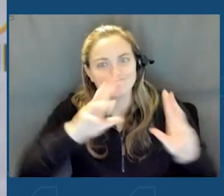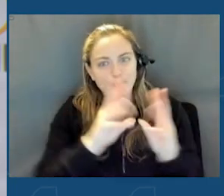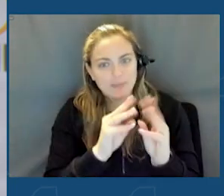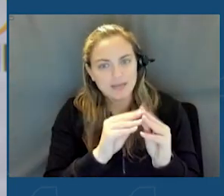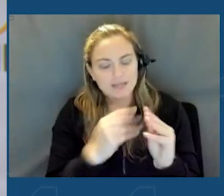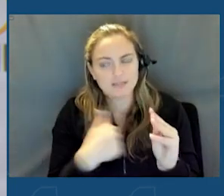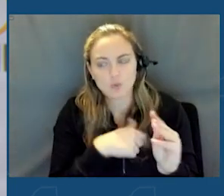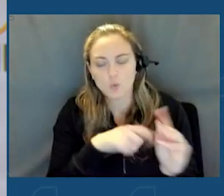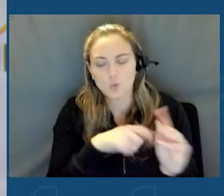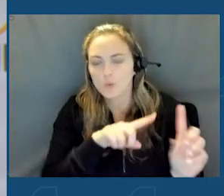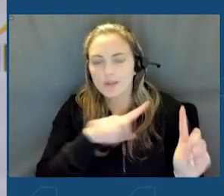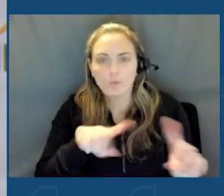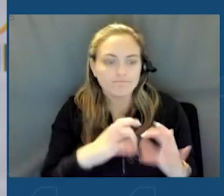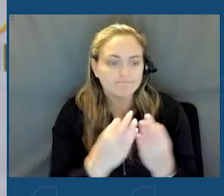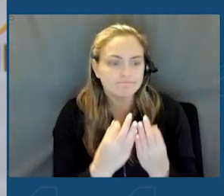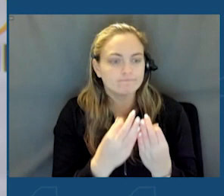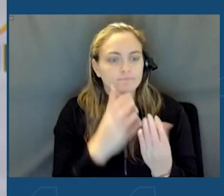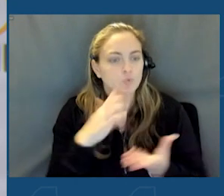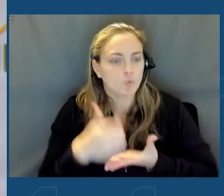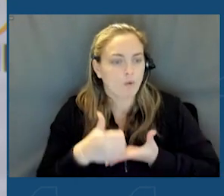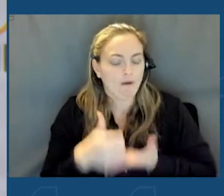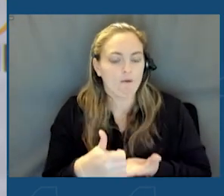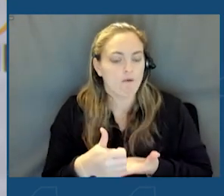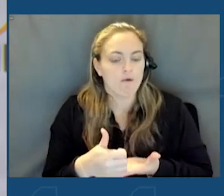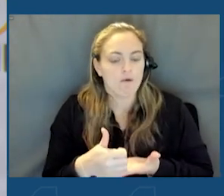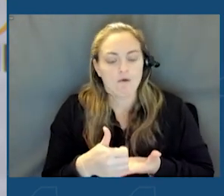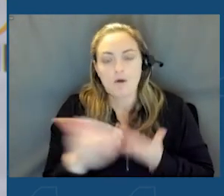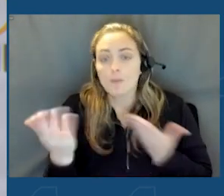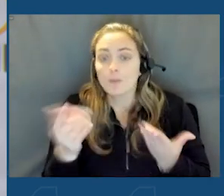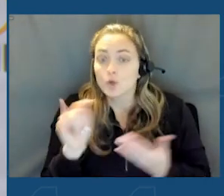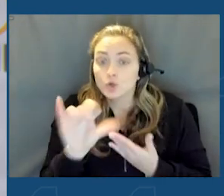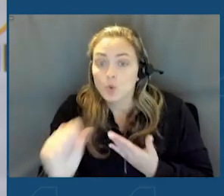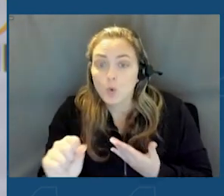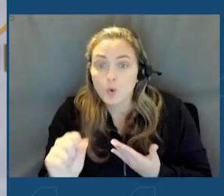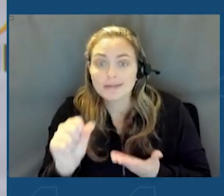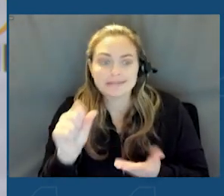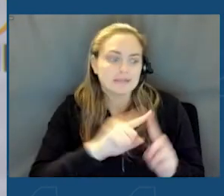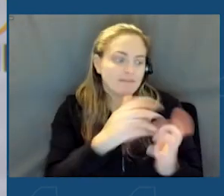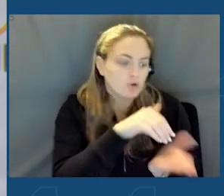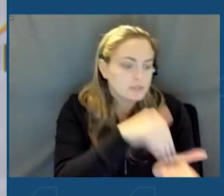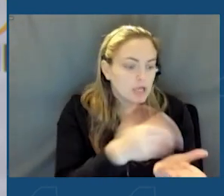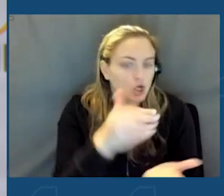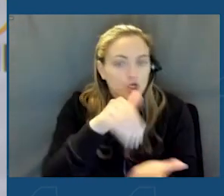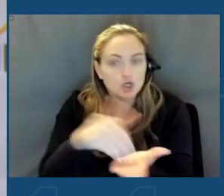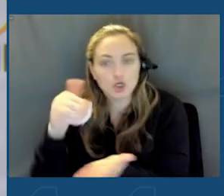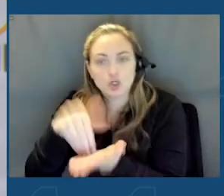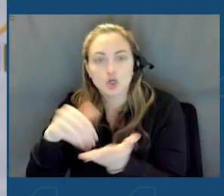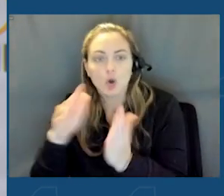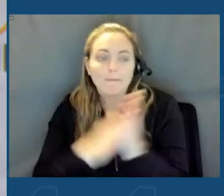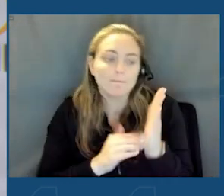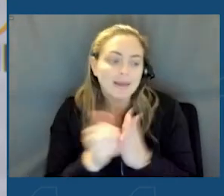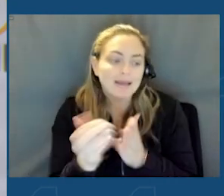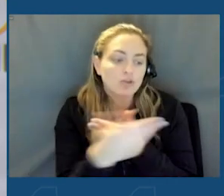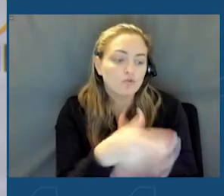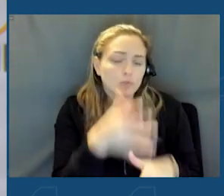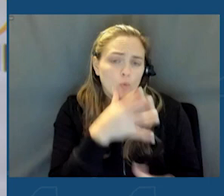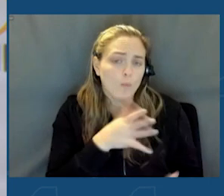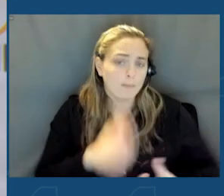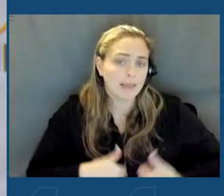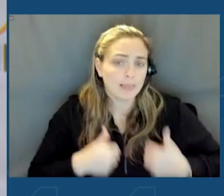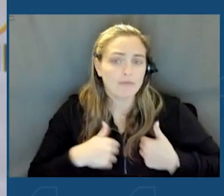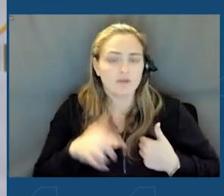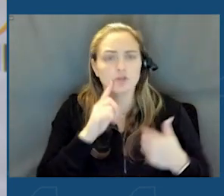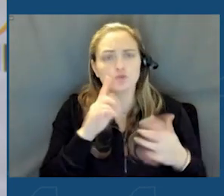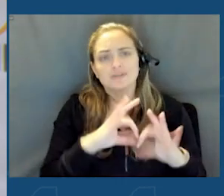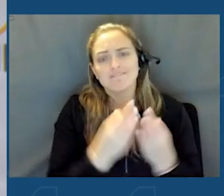as a family to help bring toys to the centers and to help paint the rooms that women would be living in. So this was a family journey for us,